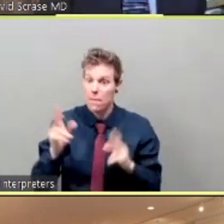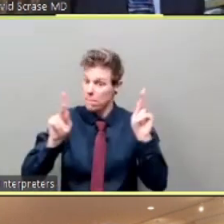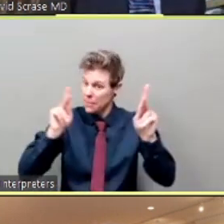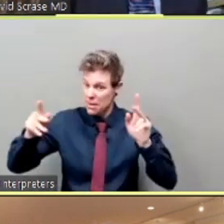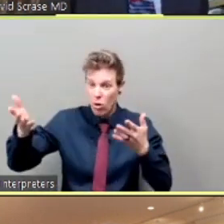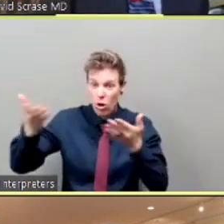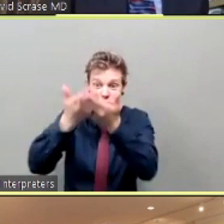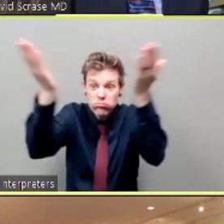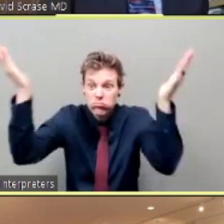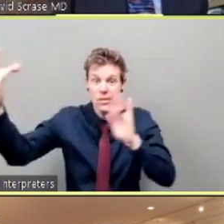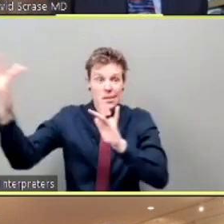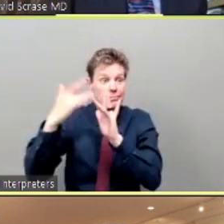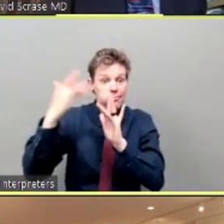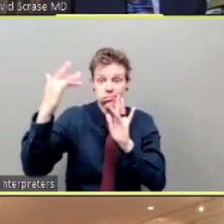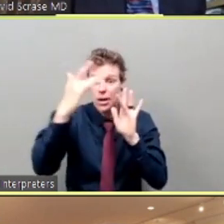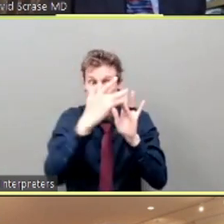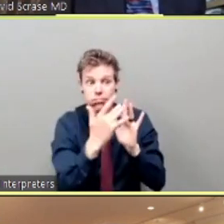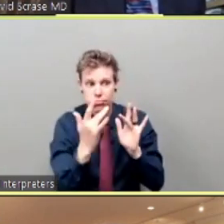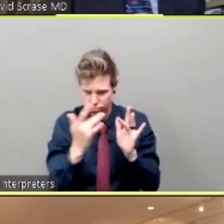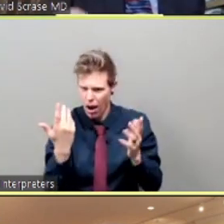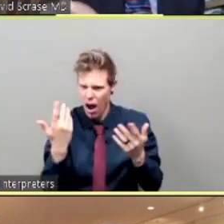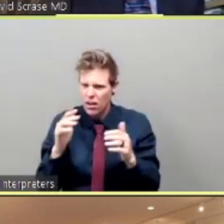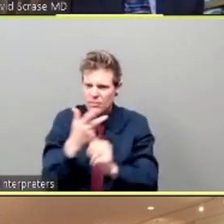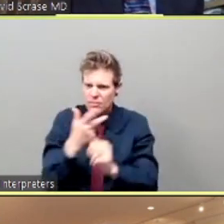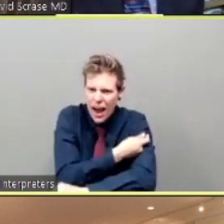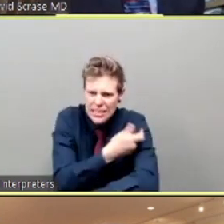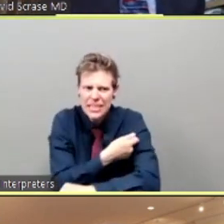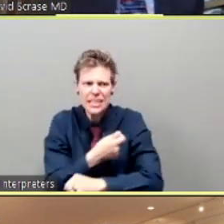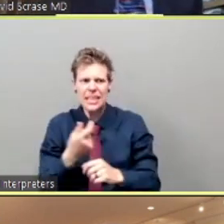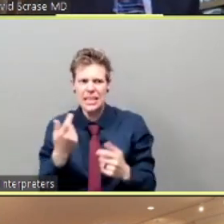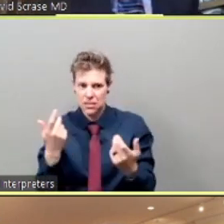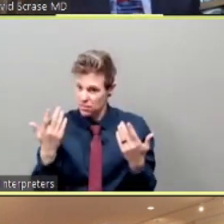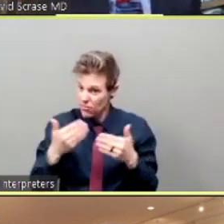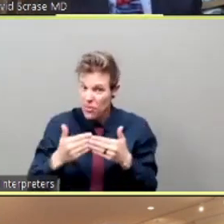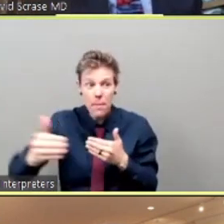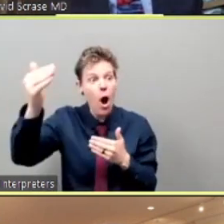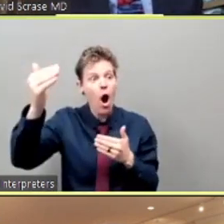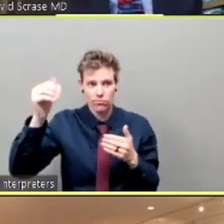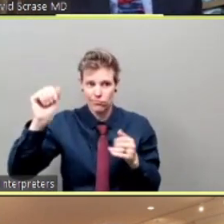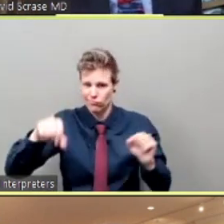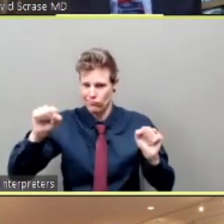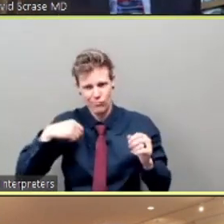that's what we're doing today. Next slide, please.